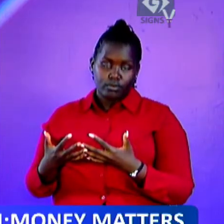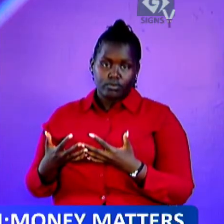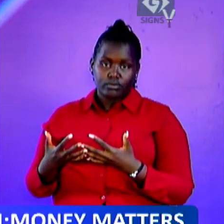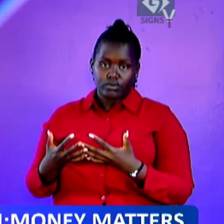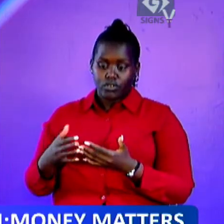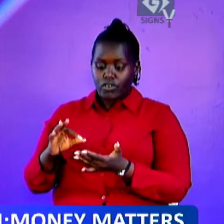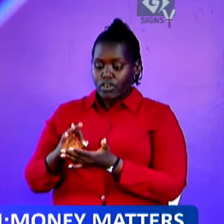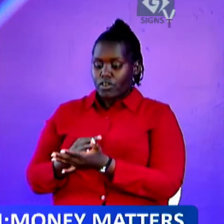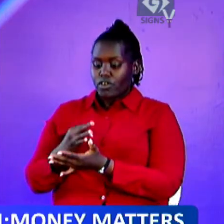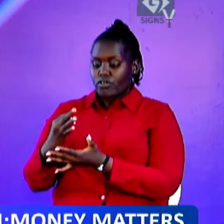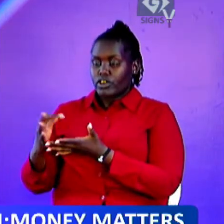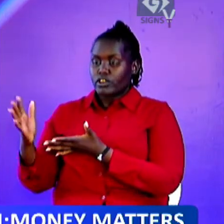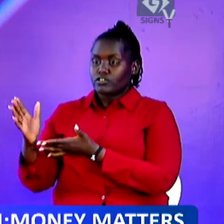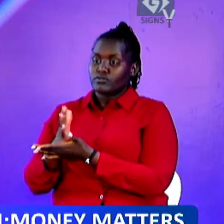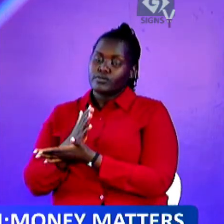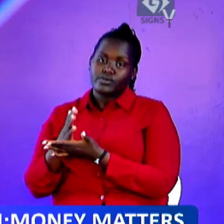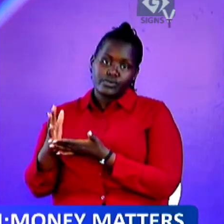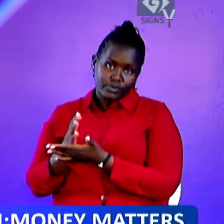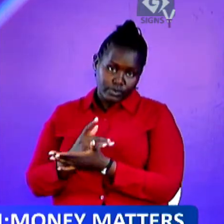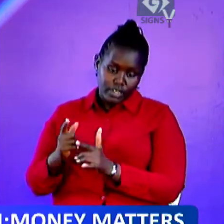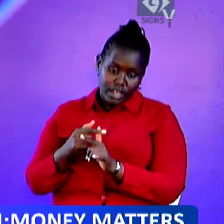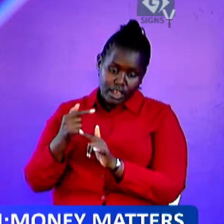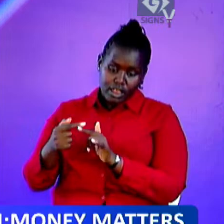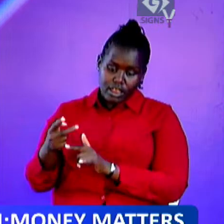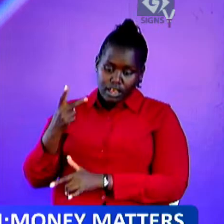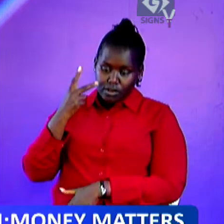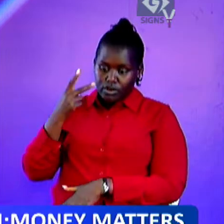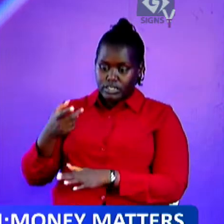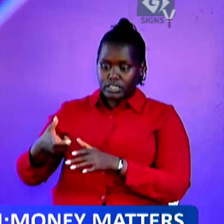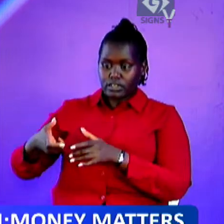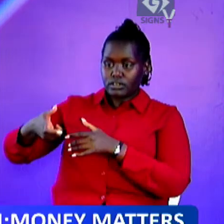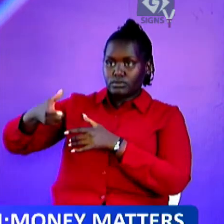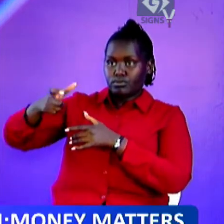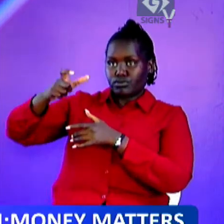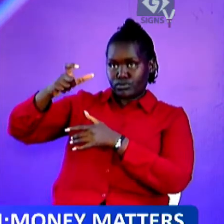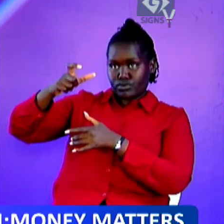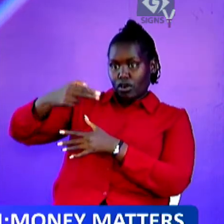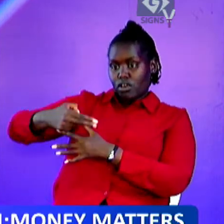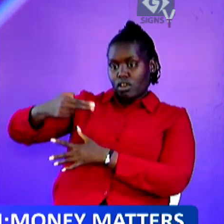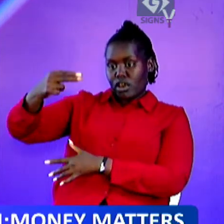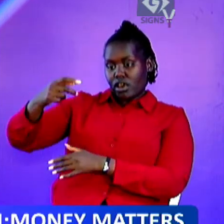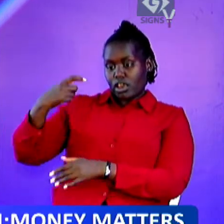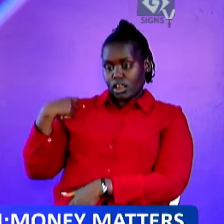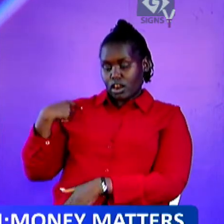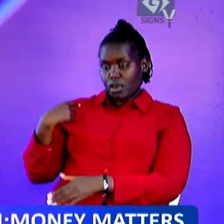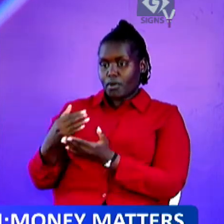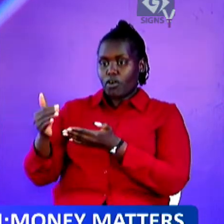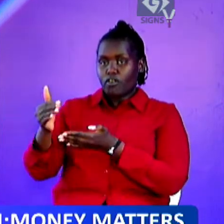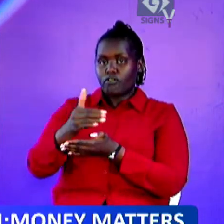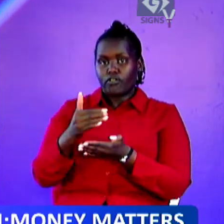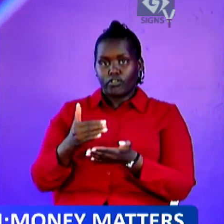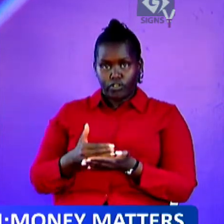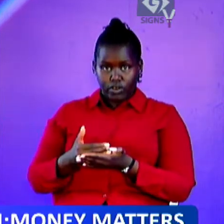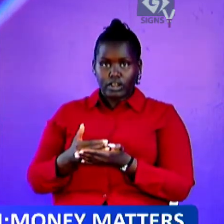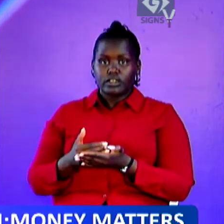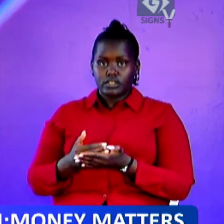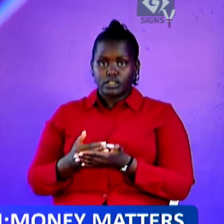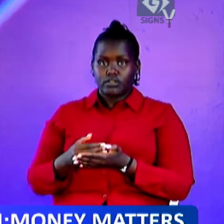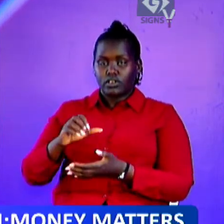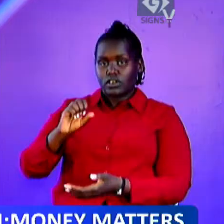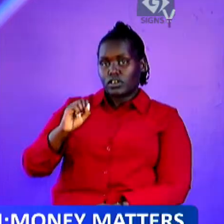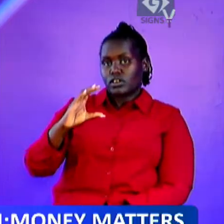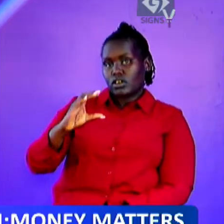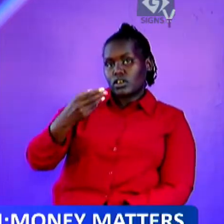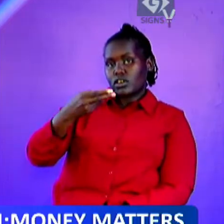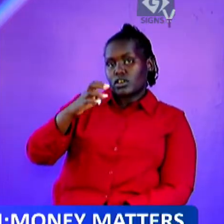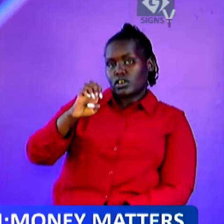the financial sector, so we are seeing an increased number of collective investment schemes being formed as